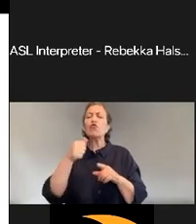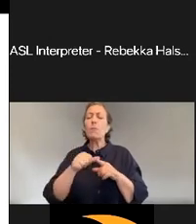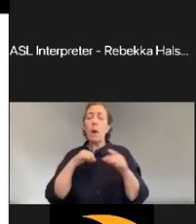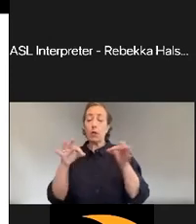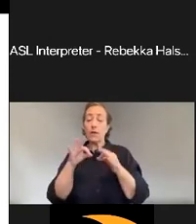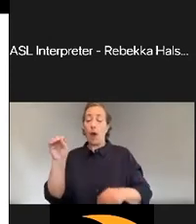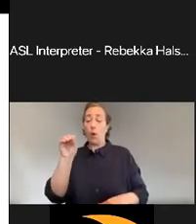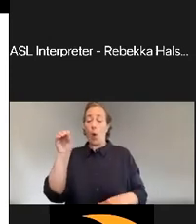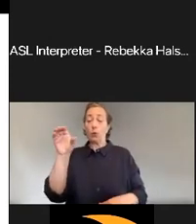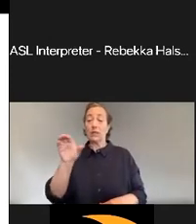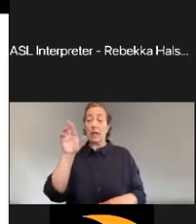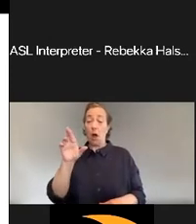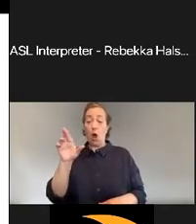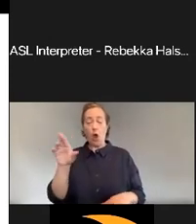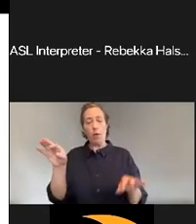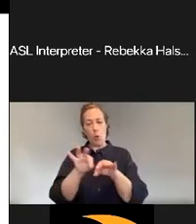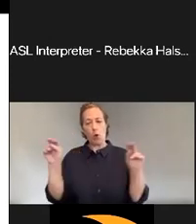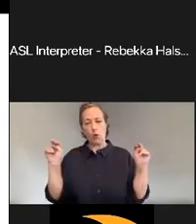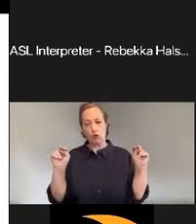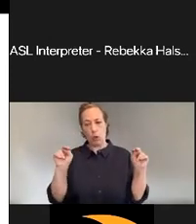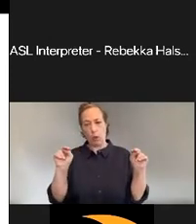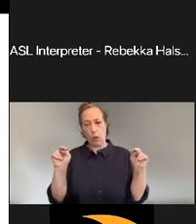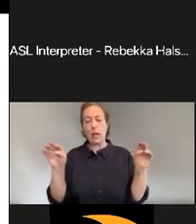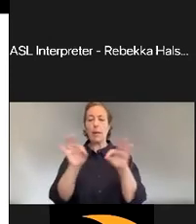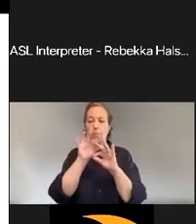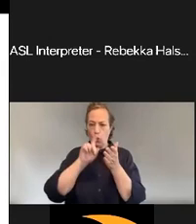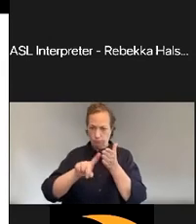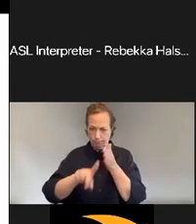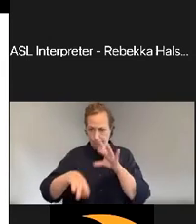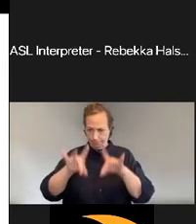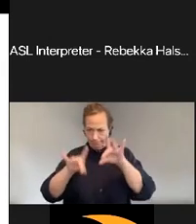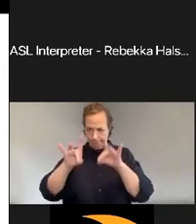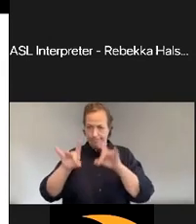role is to be a neutral fact finder and thoroughly investigate complaints. So